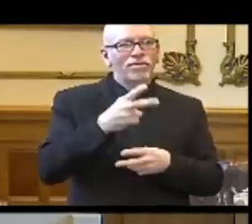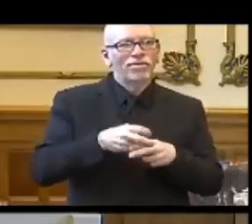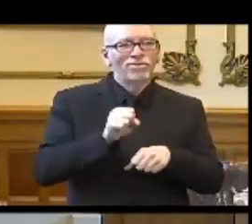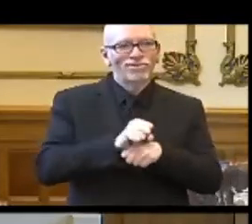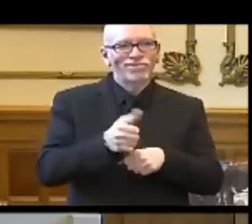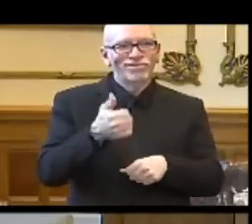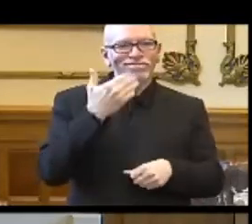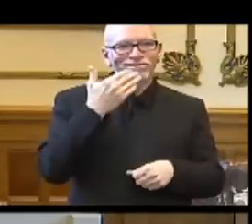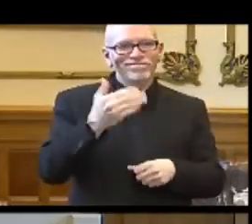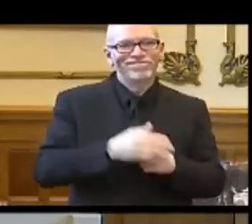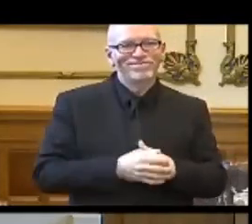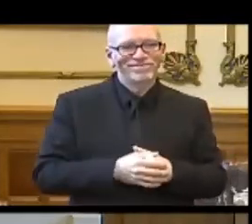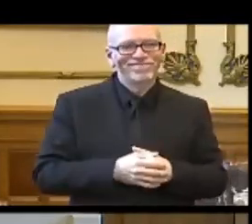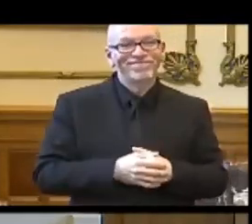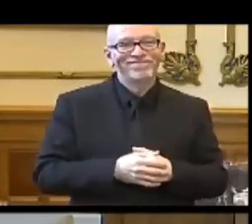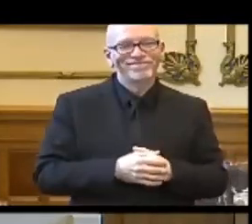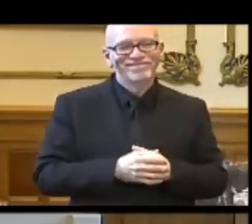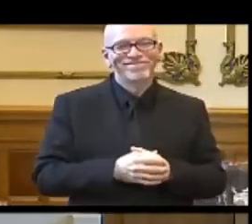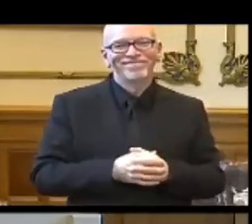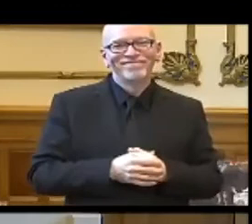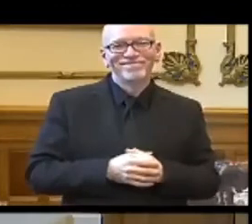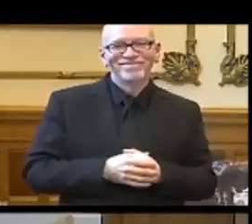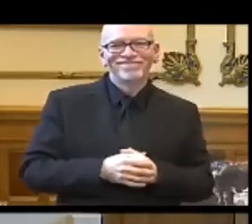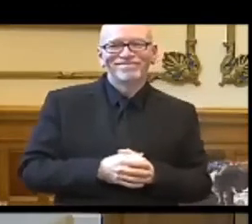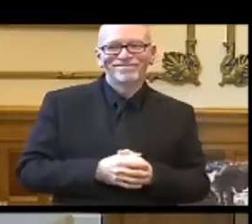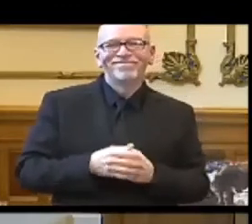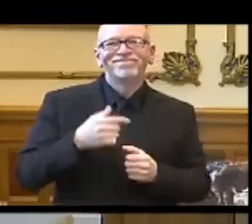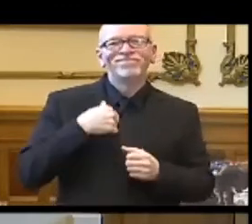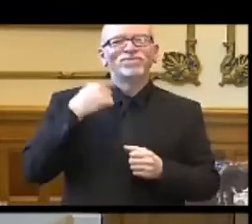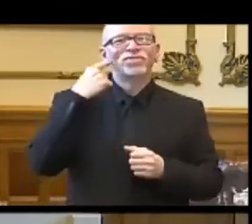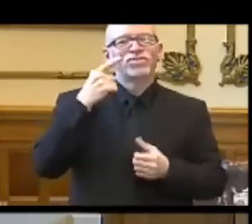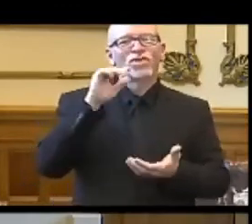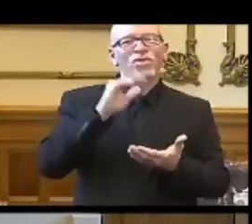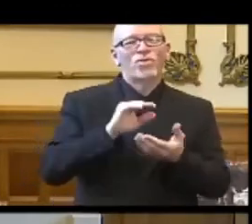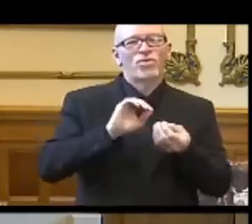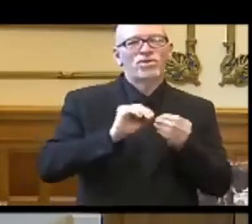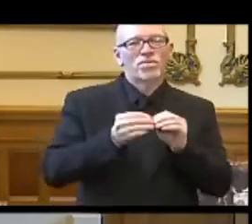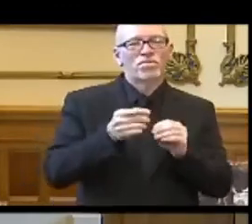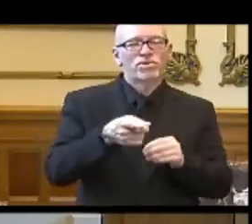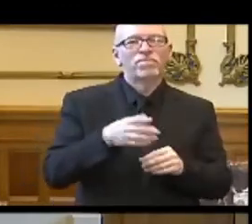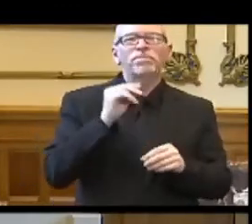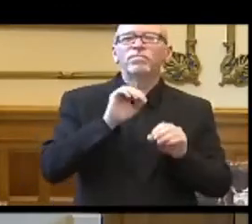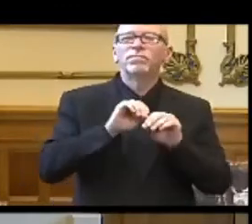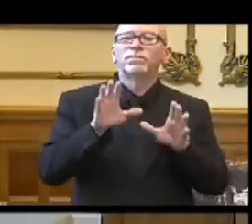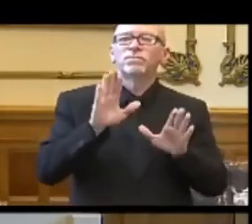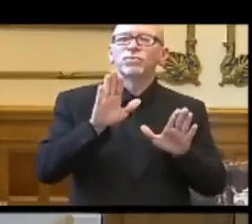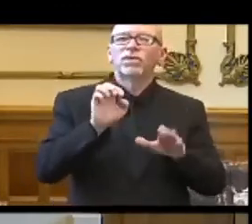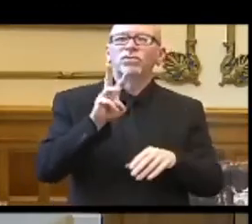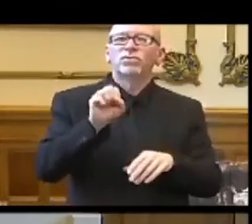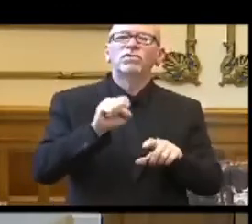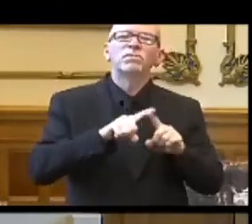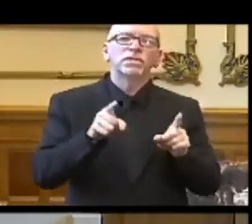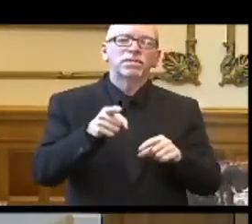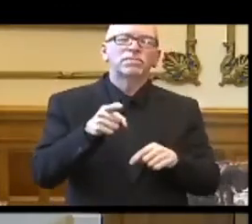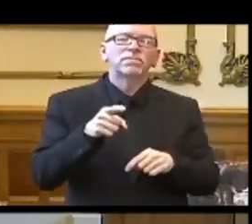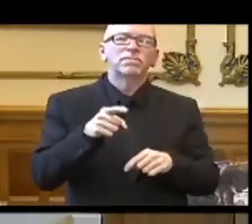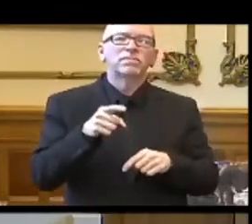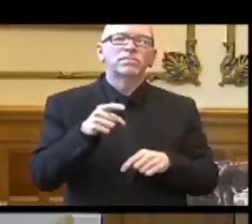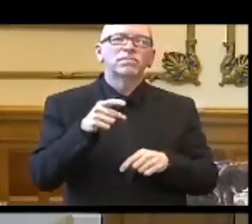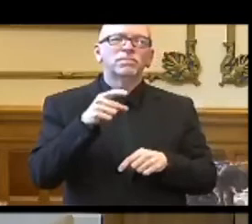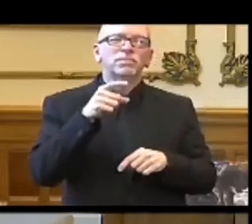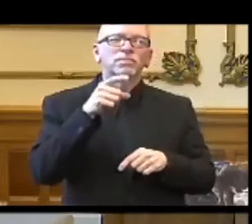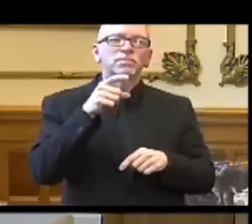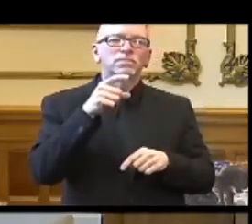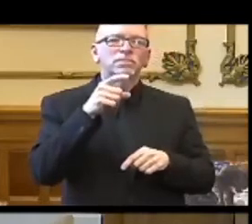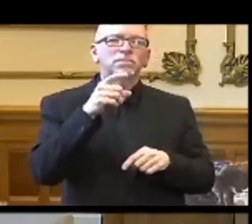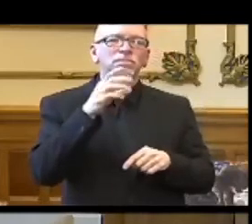I appreciate it. We heard the lower numbers, and that's obviously great news. But if the curve is